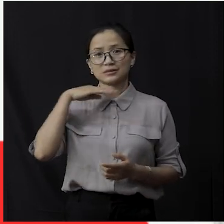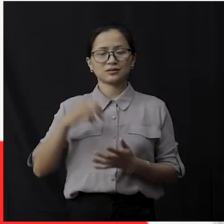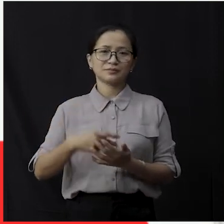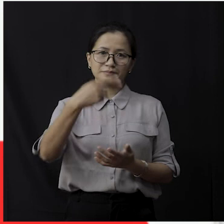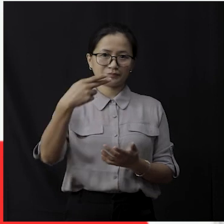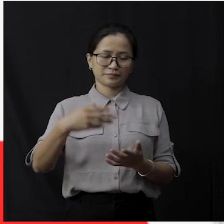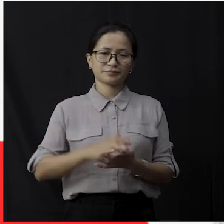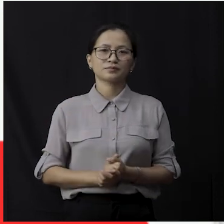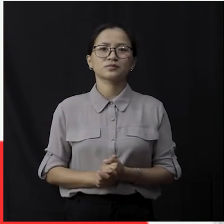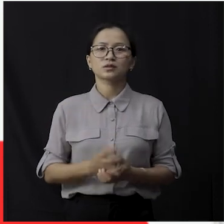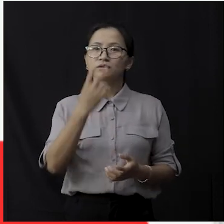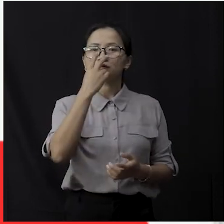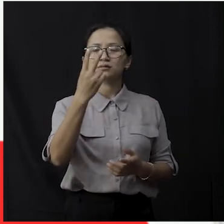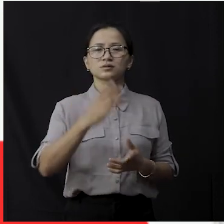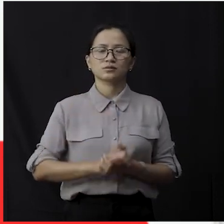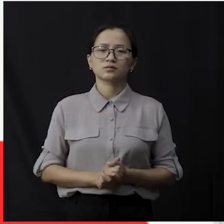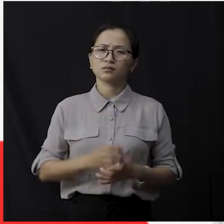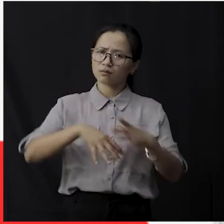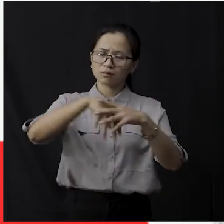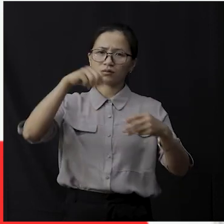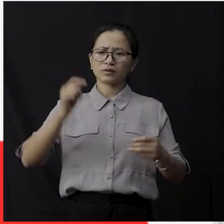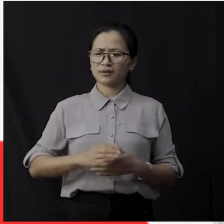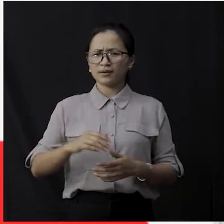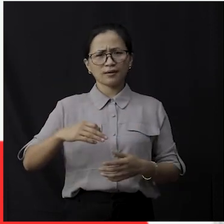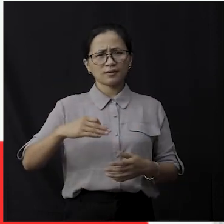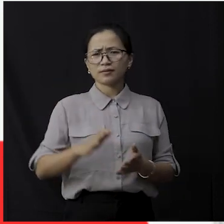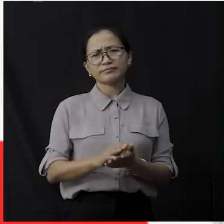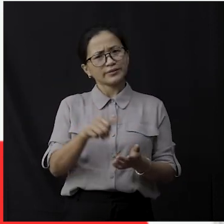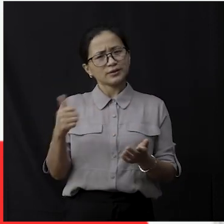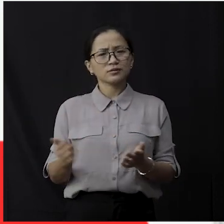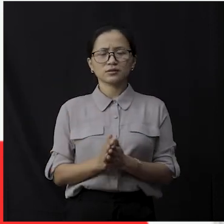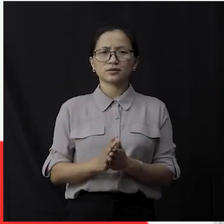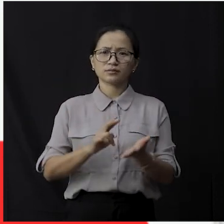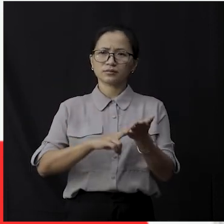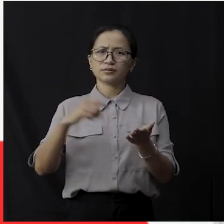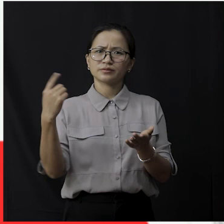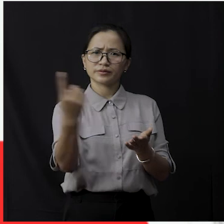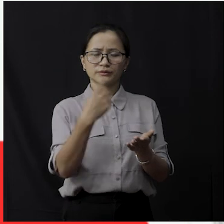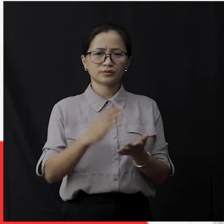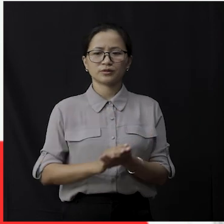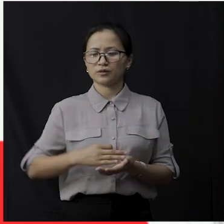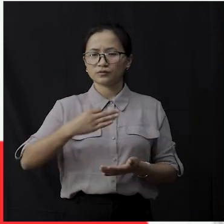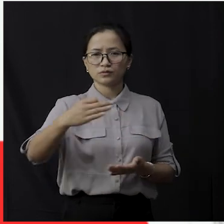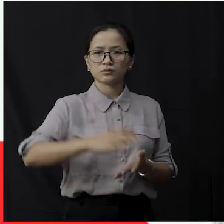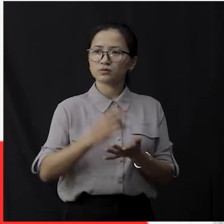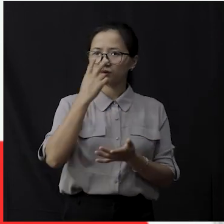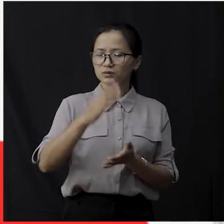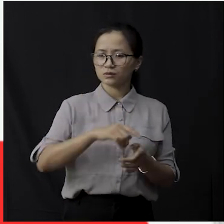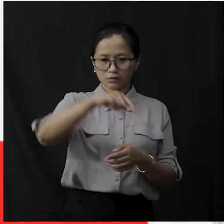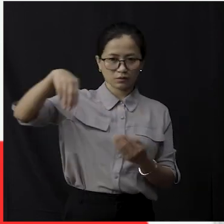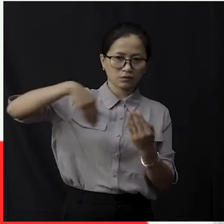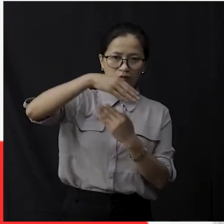So just go out and see any land features, any natural features that you see around